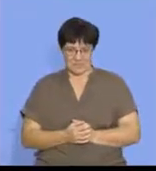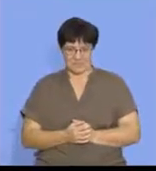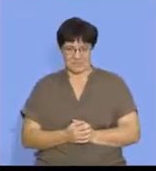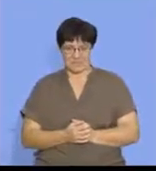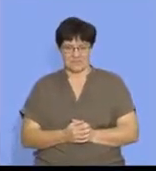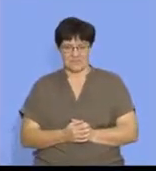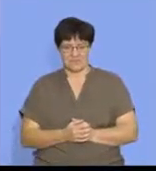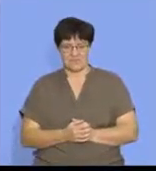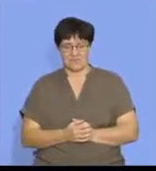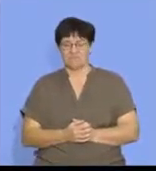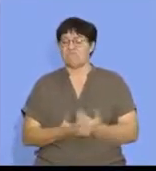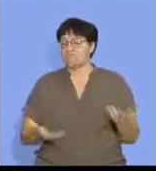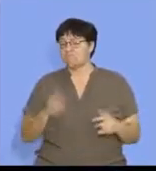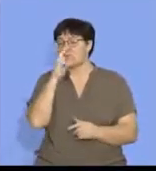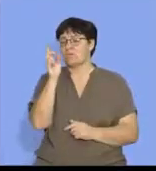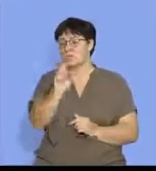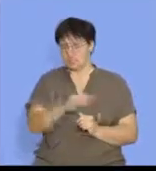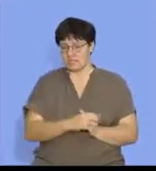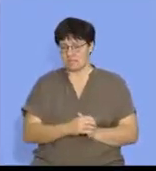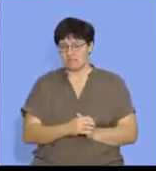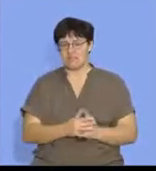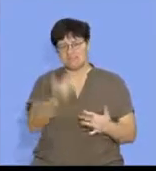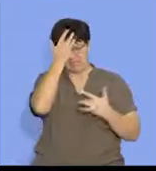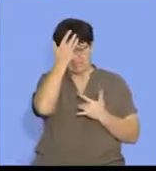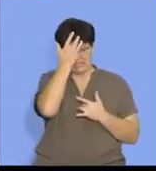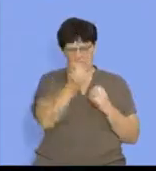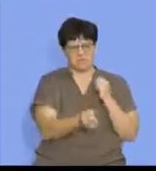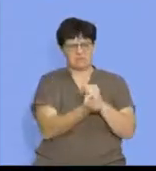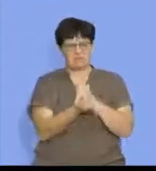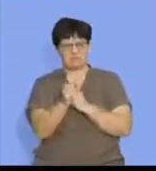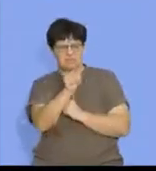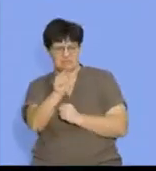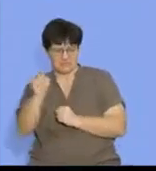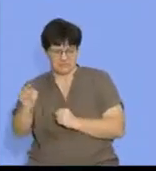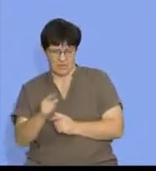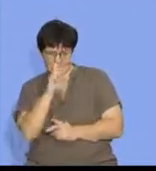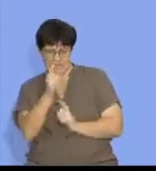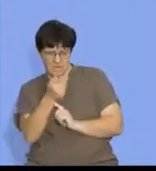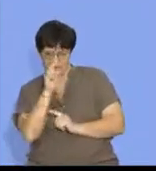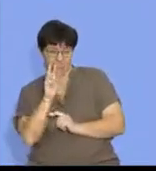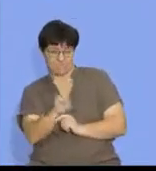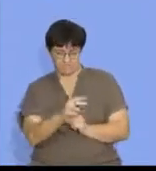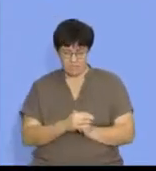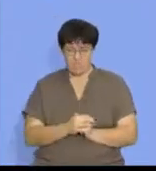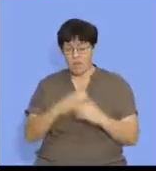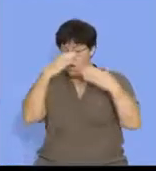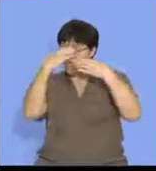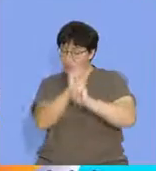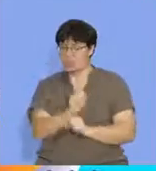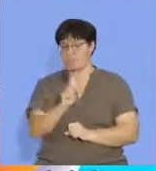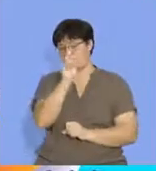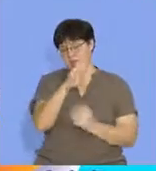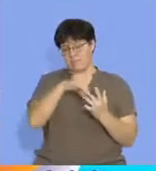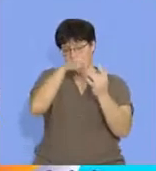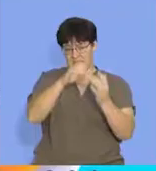emerge. Then we looked at some diseases. Again, there was a few that we could look at. You really need to concentrate on one.